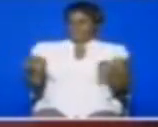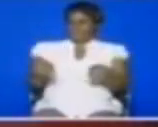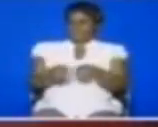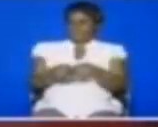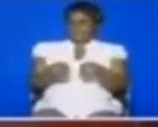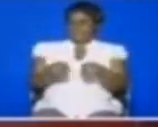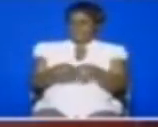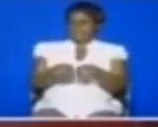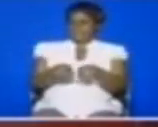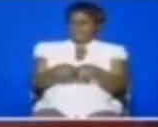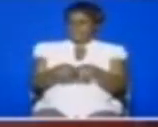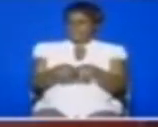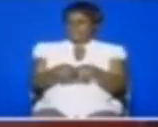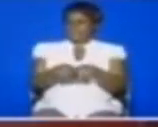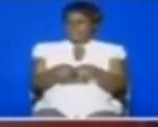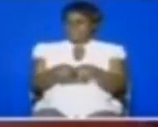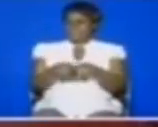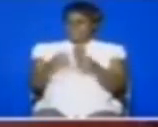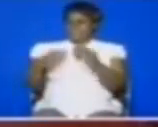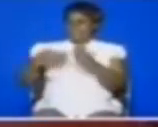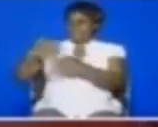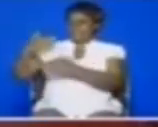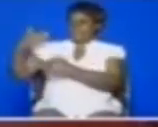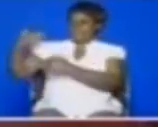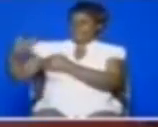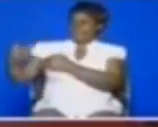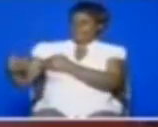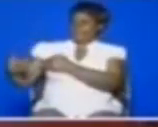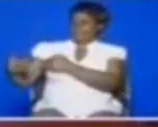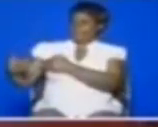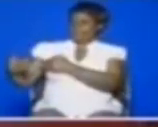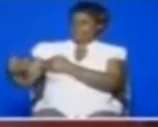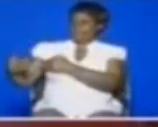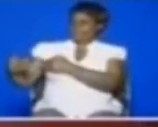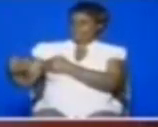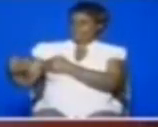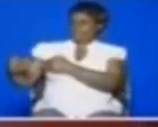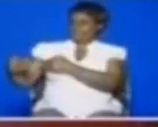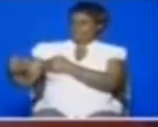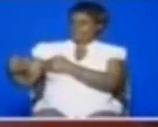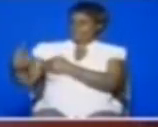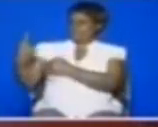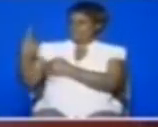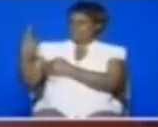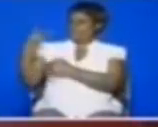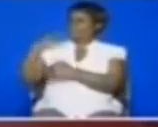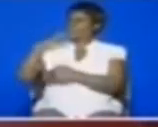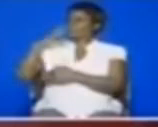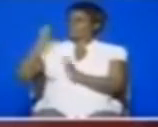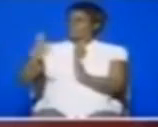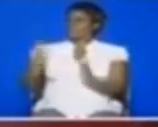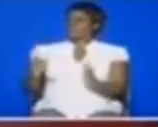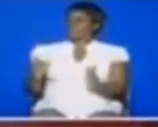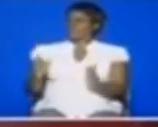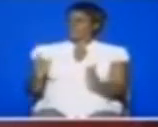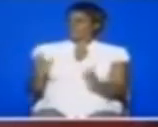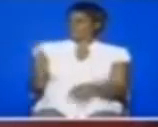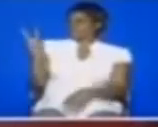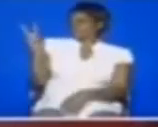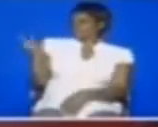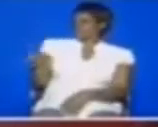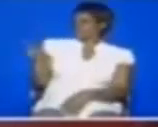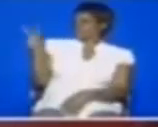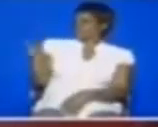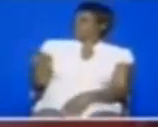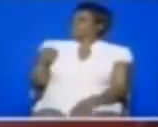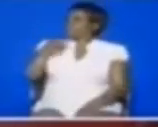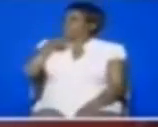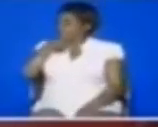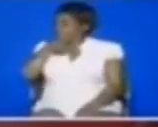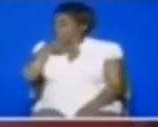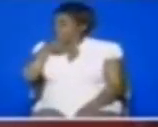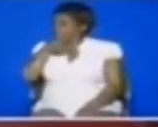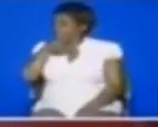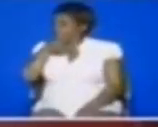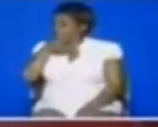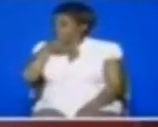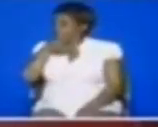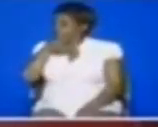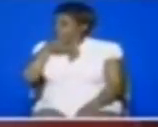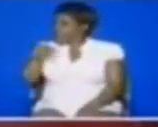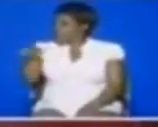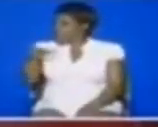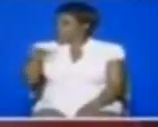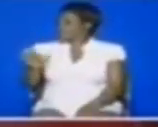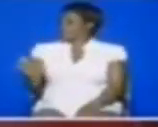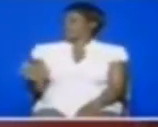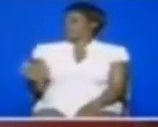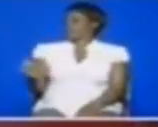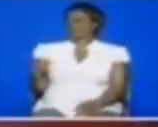also it was after one of the speakers actually demeaned Raila in his own turf.